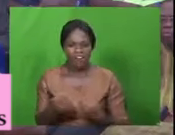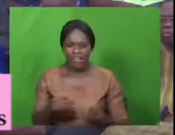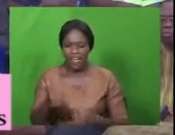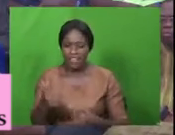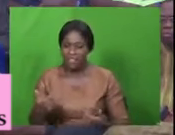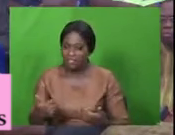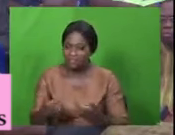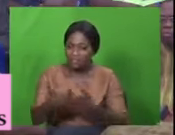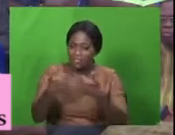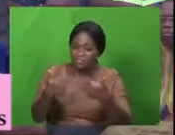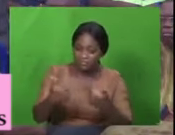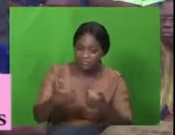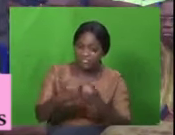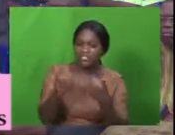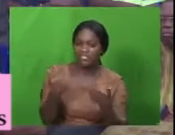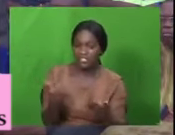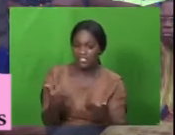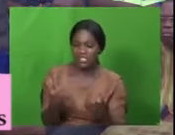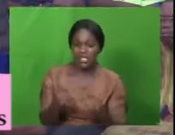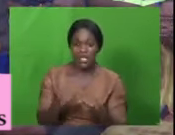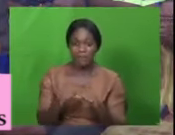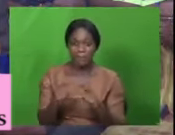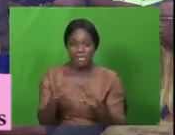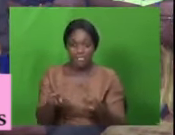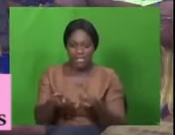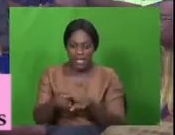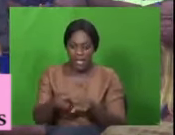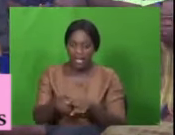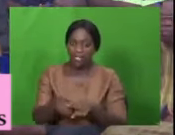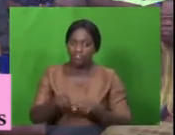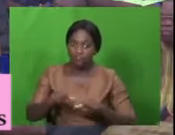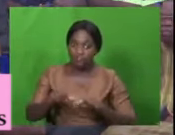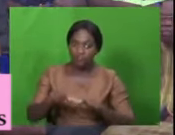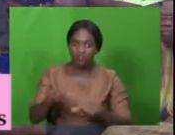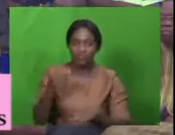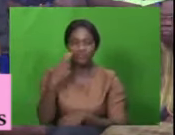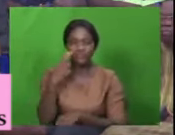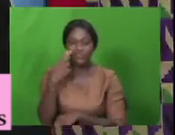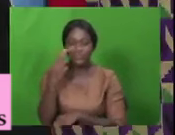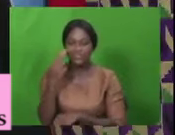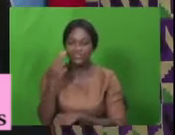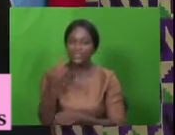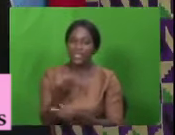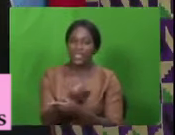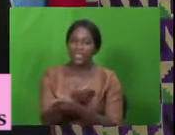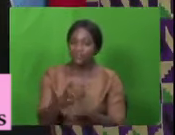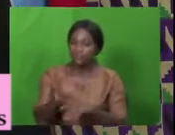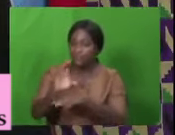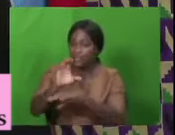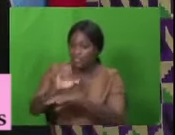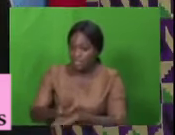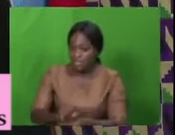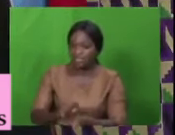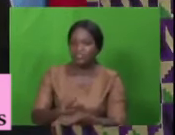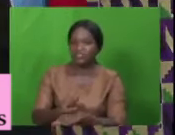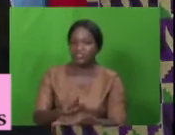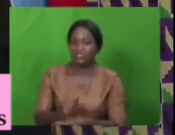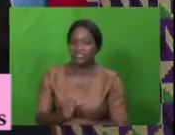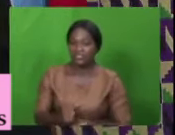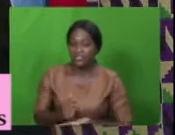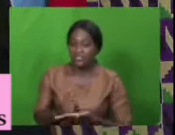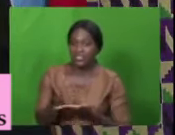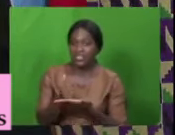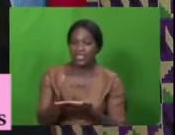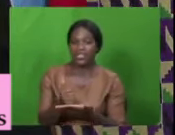the years have seen the deepening of our democratic culture to a point where a candidate